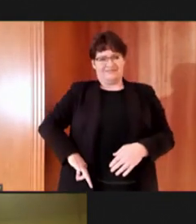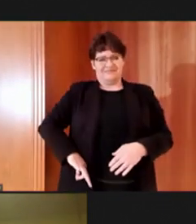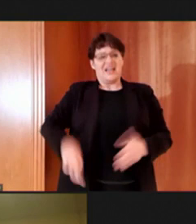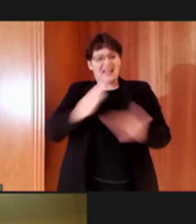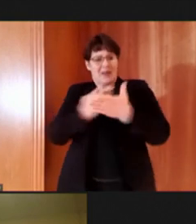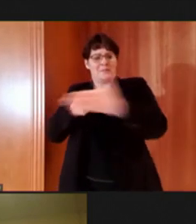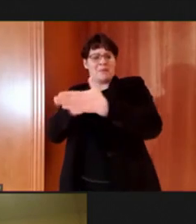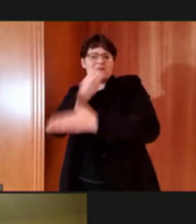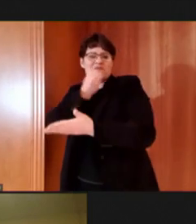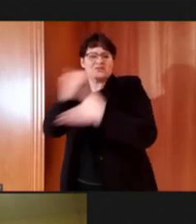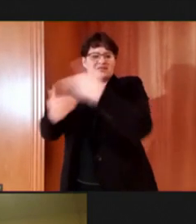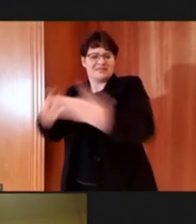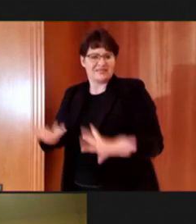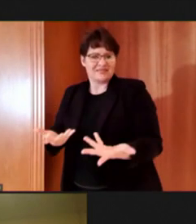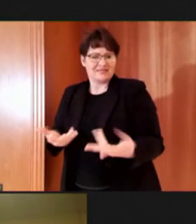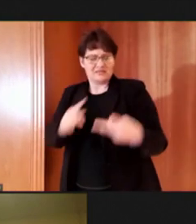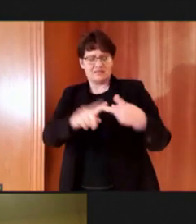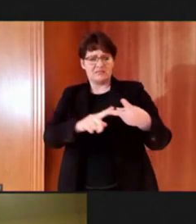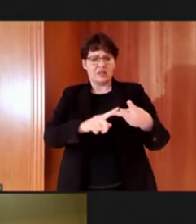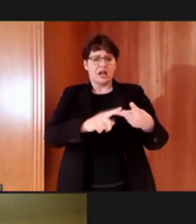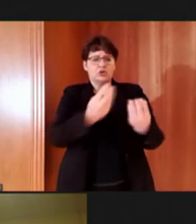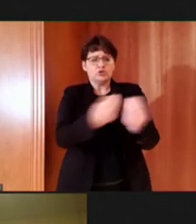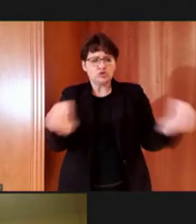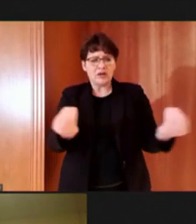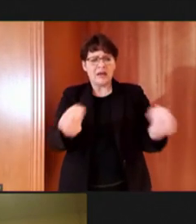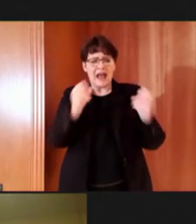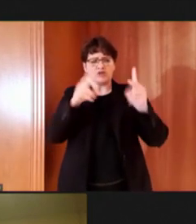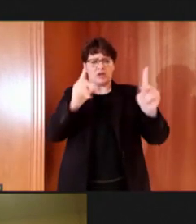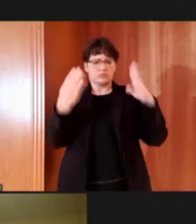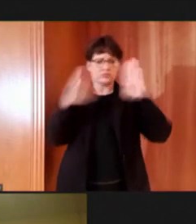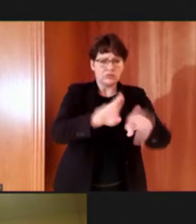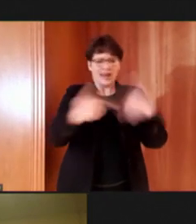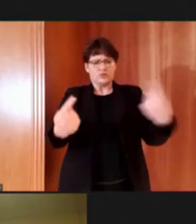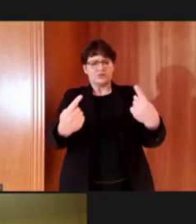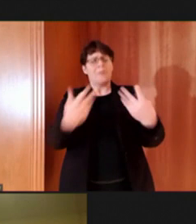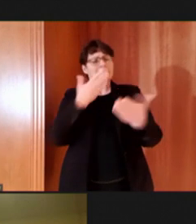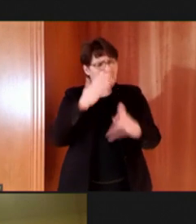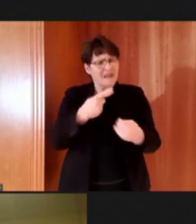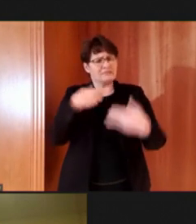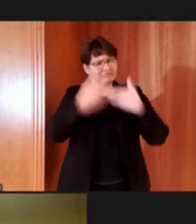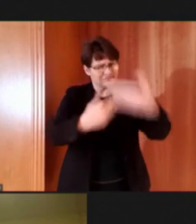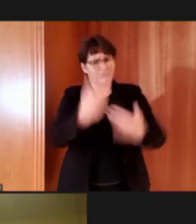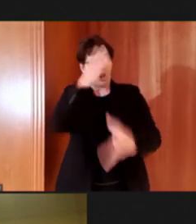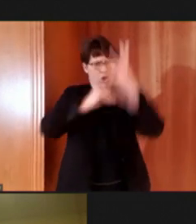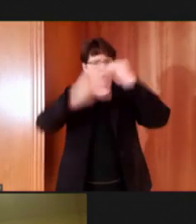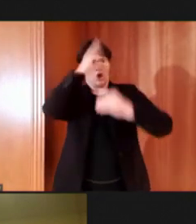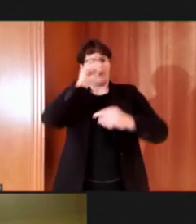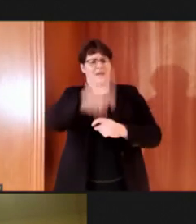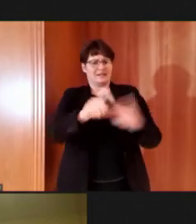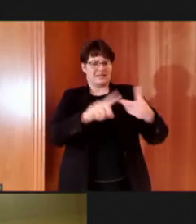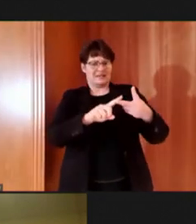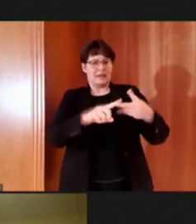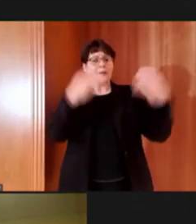Learners need to continue with their education. Businesses need to reopen so that they